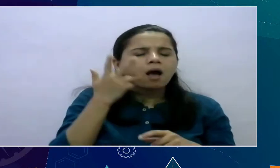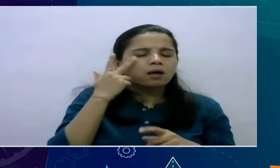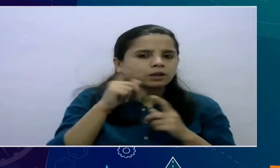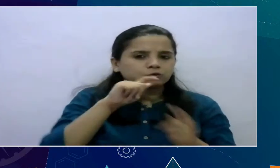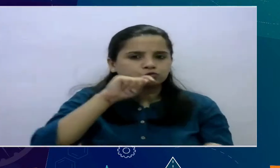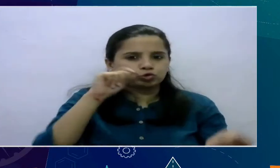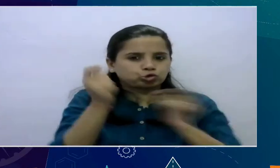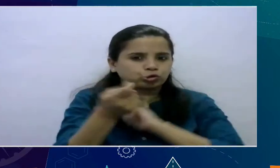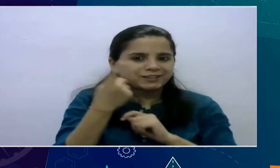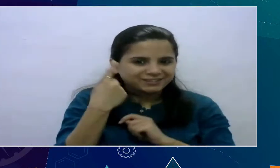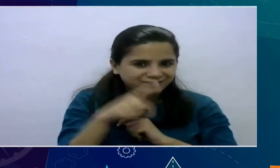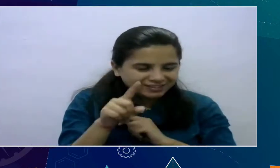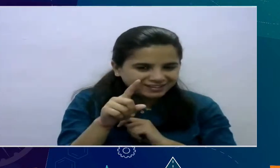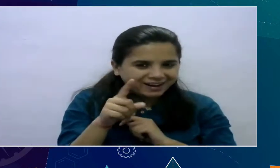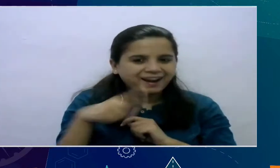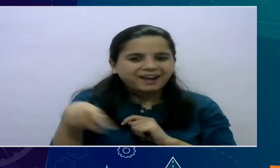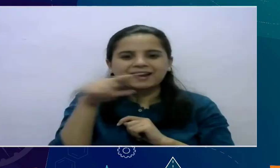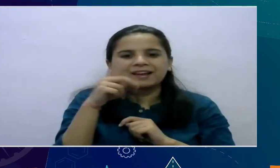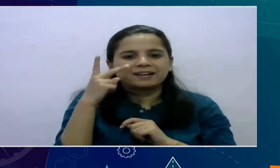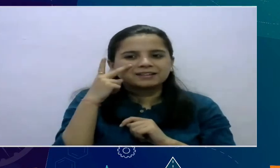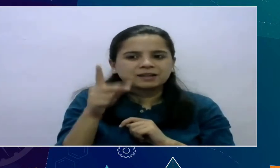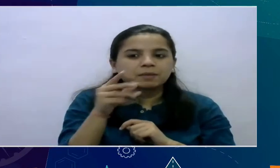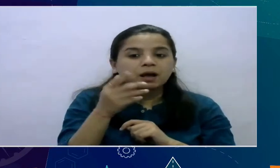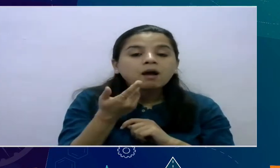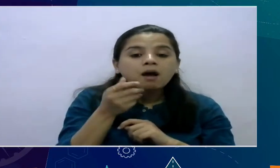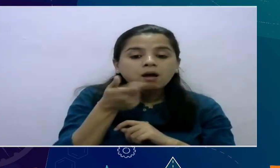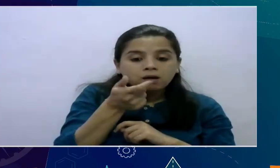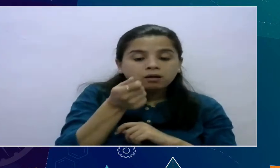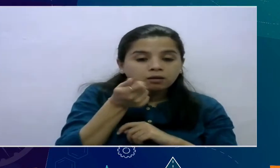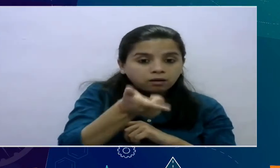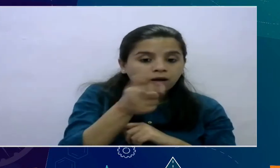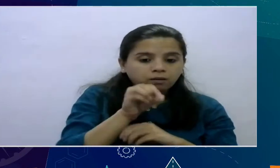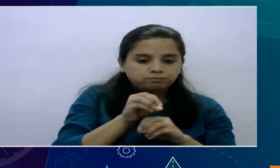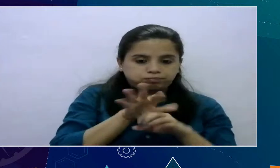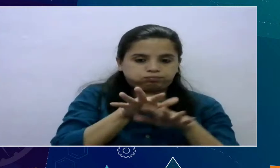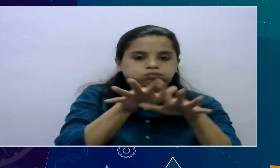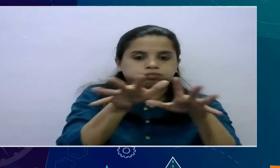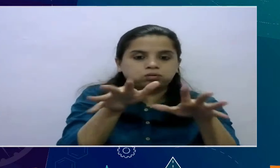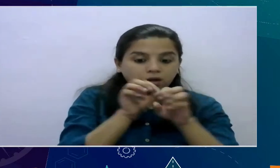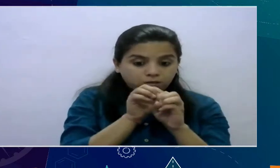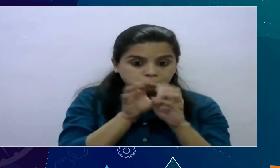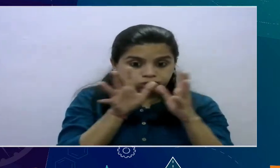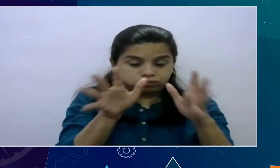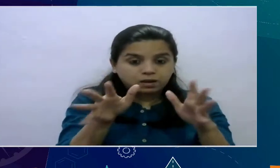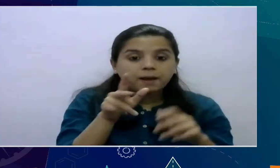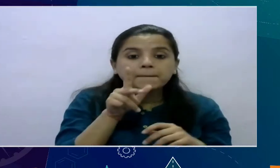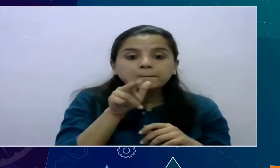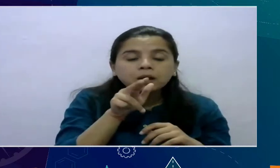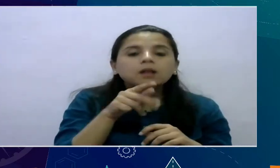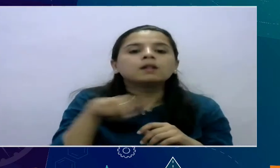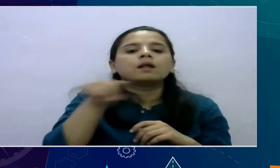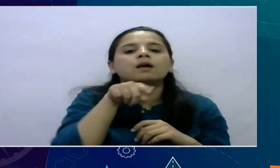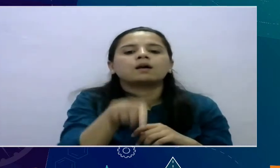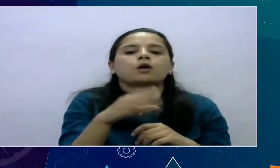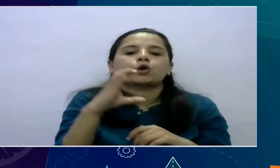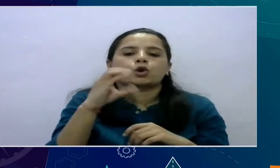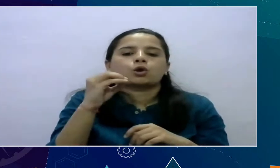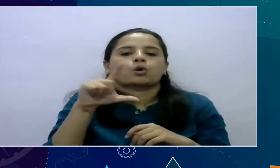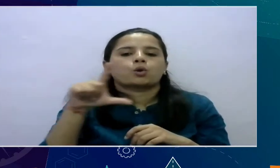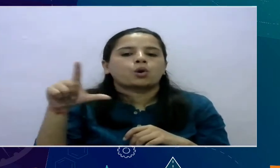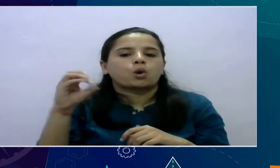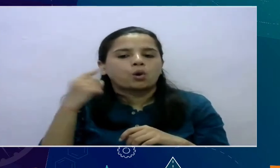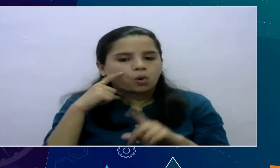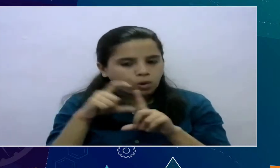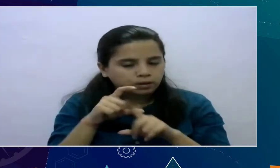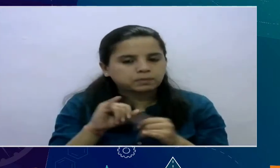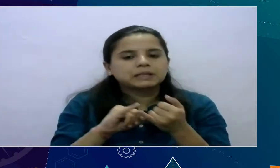was caught. That means the scattering of the pathway of light is visible through a colloid and suspension,